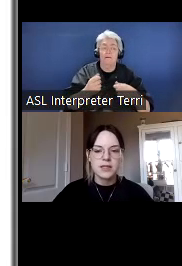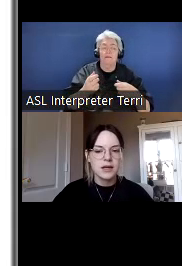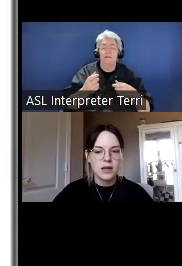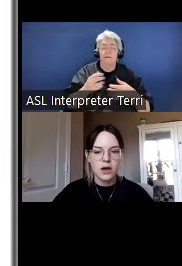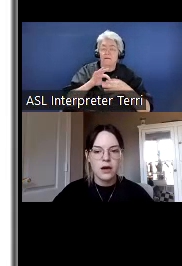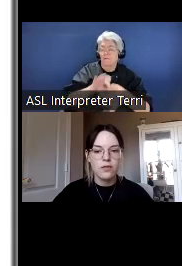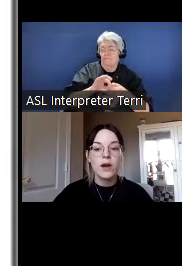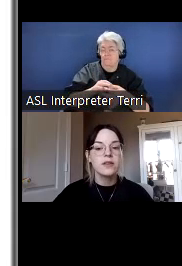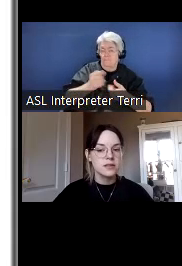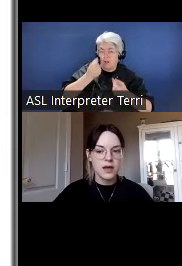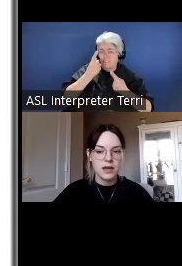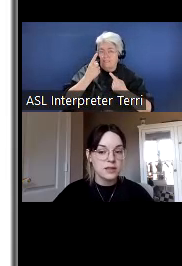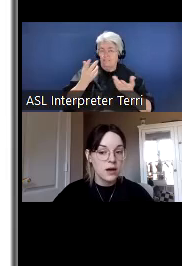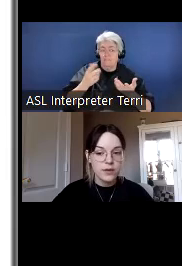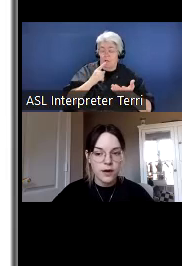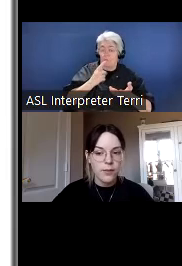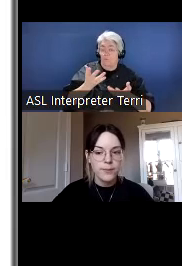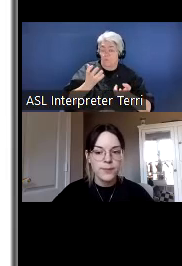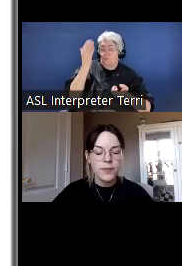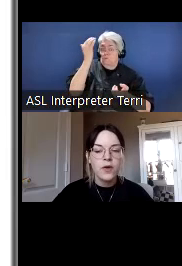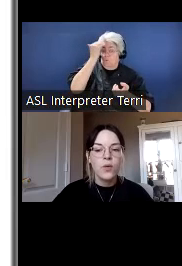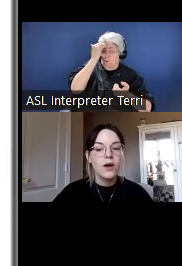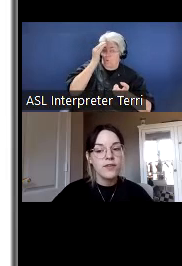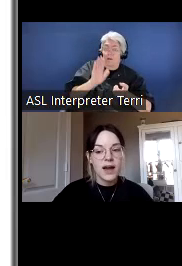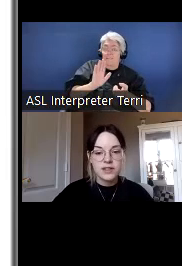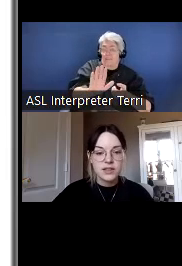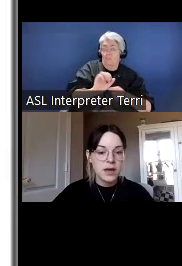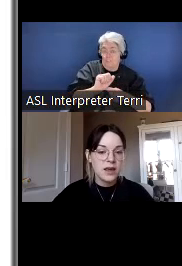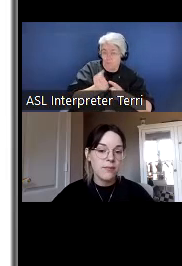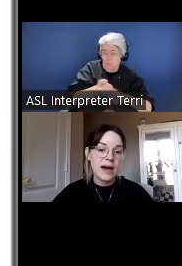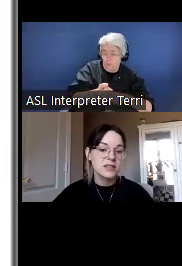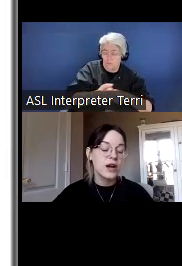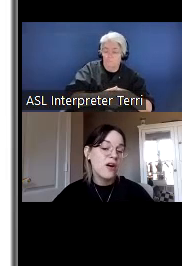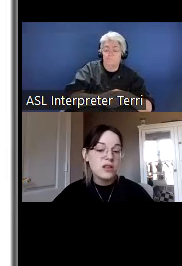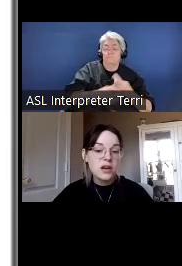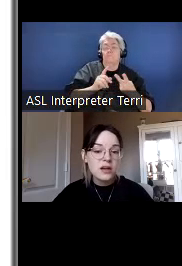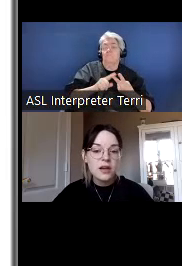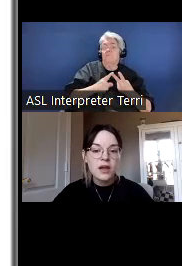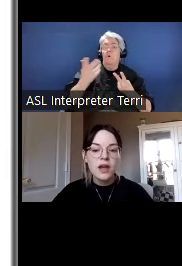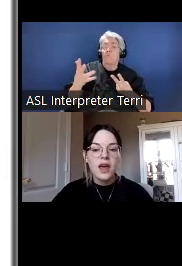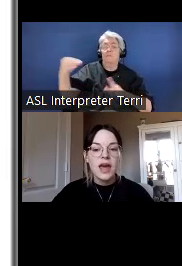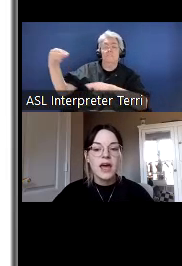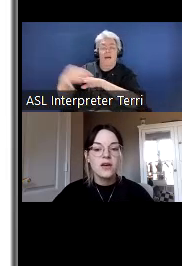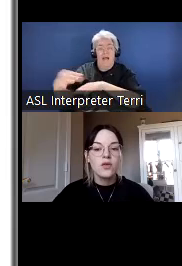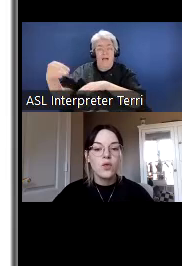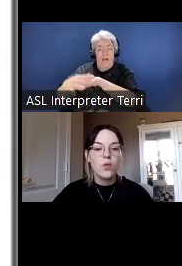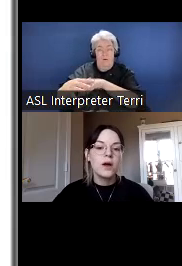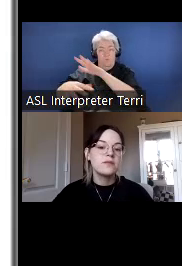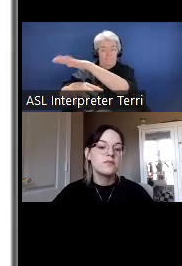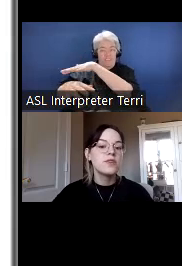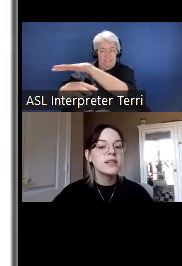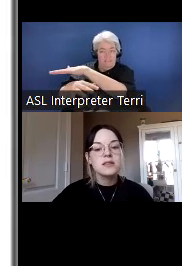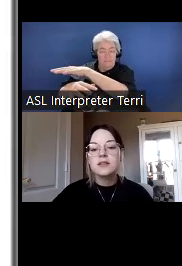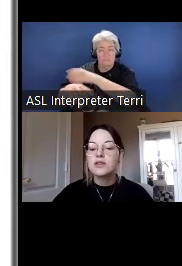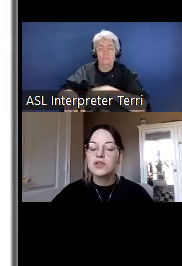an understanding of where this client is coming from, what factors may impact their outlook, and